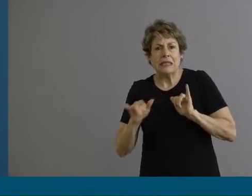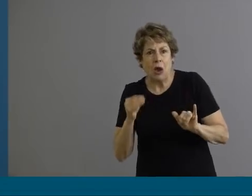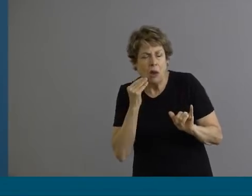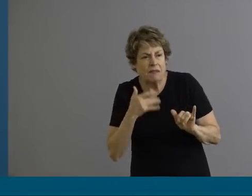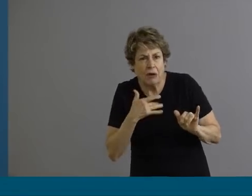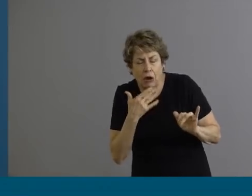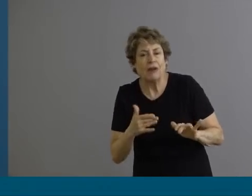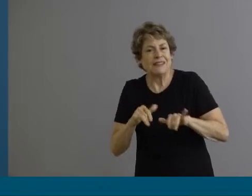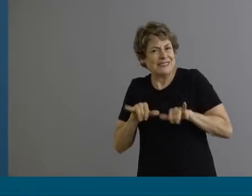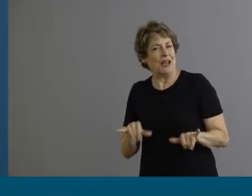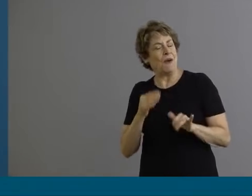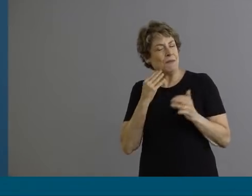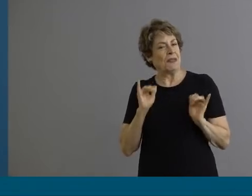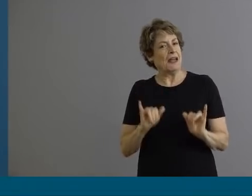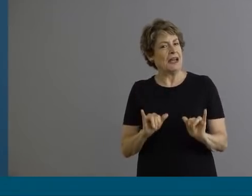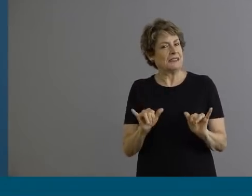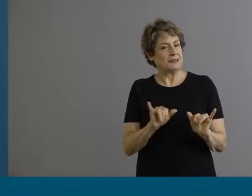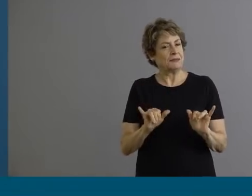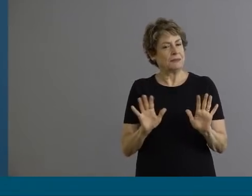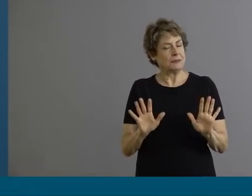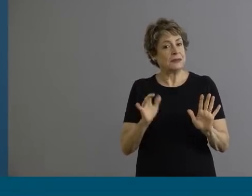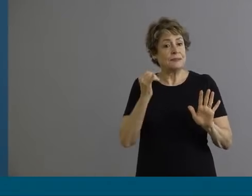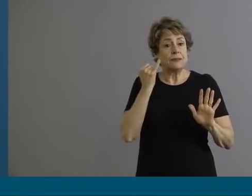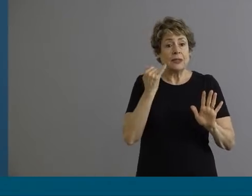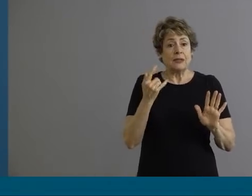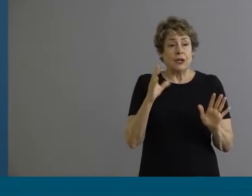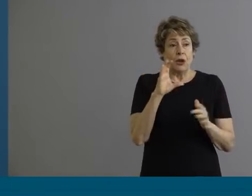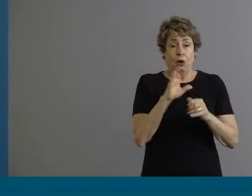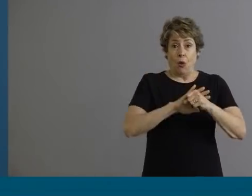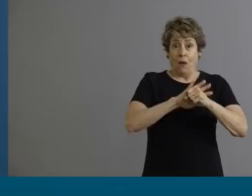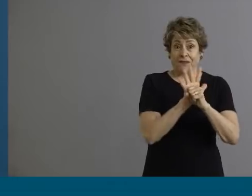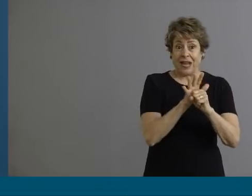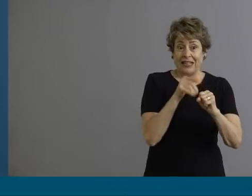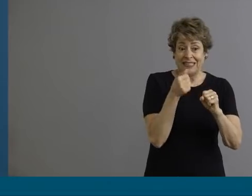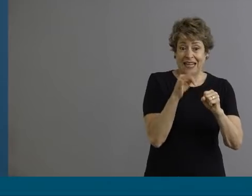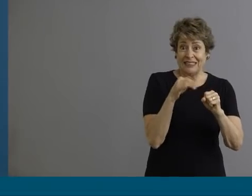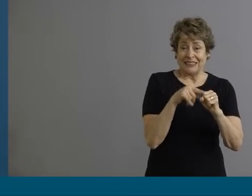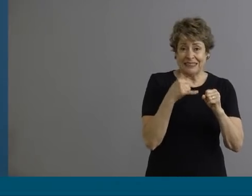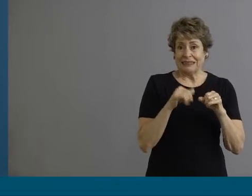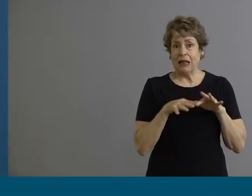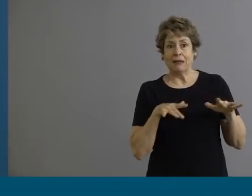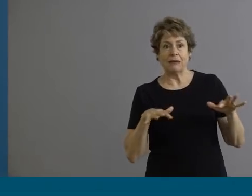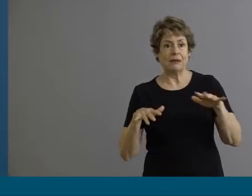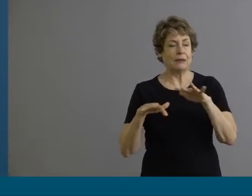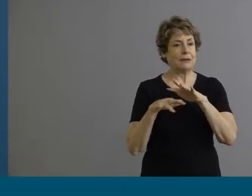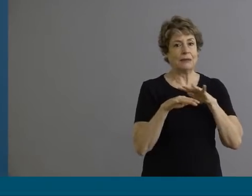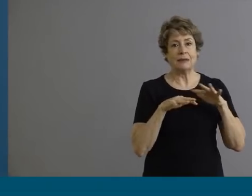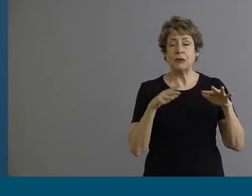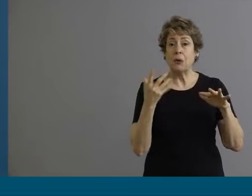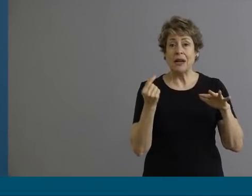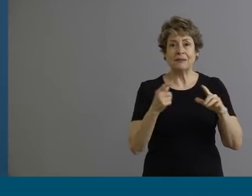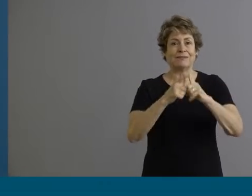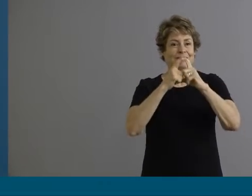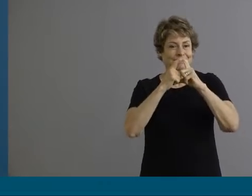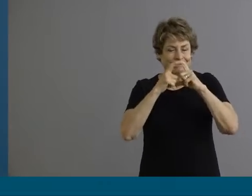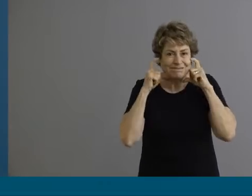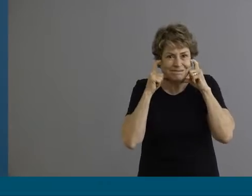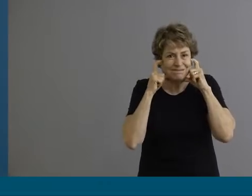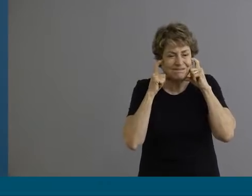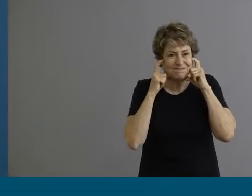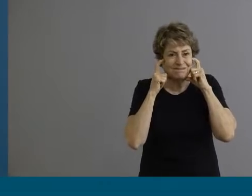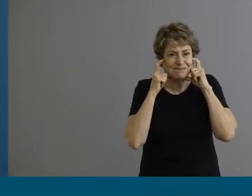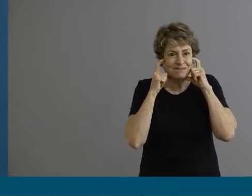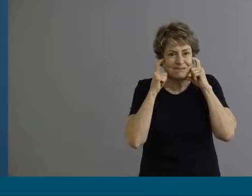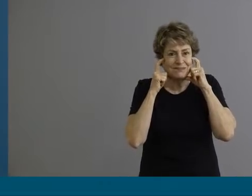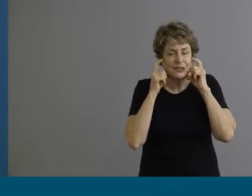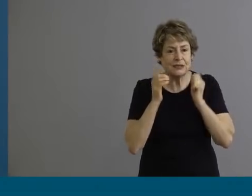while COVID-19 is in our midst, wear a mask. And with that, I want to turn it over to someone who's been working around the